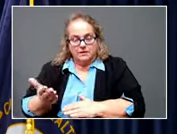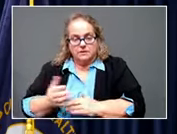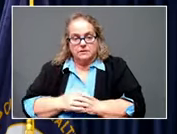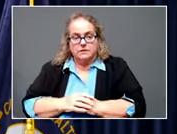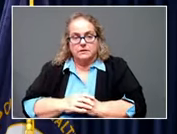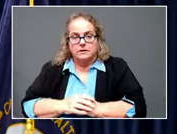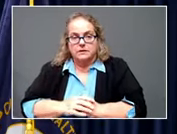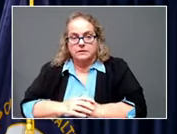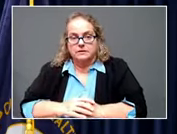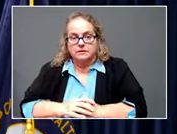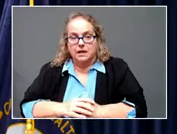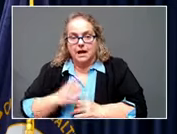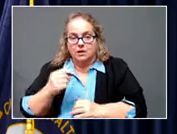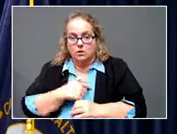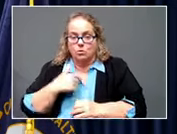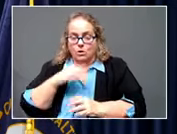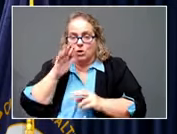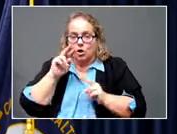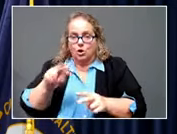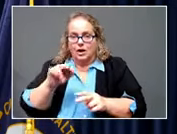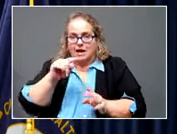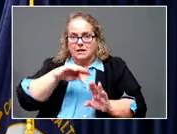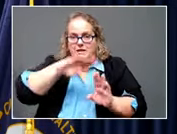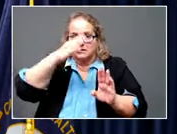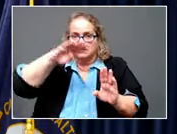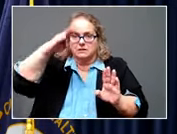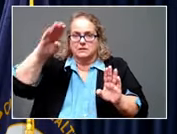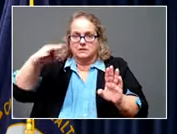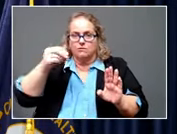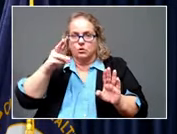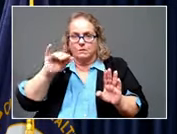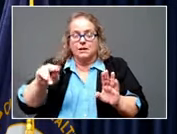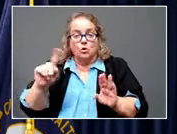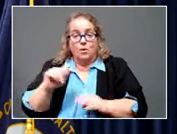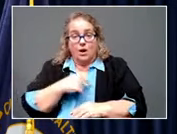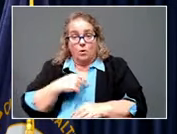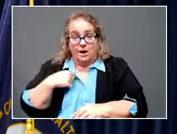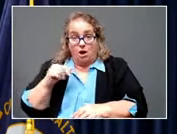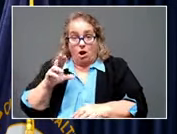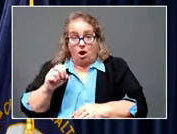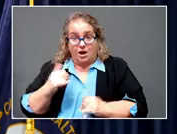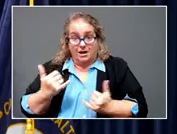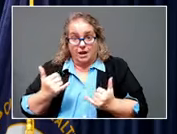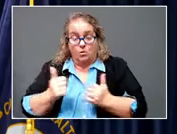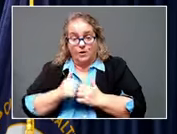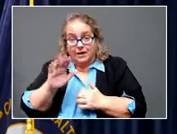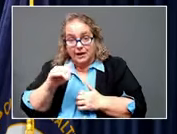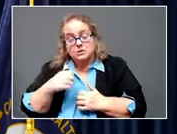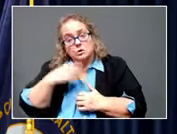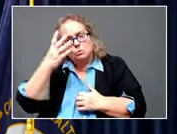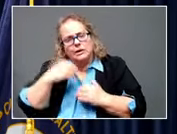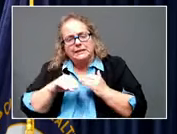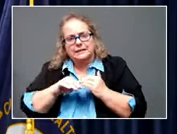And we'll look at the stair-stepper chart in a minute. So where we are in terms of cases right now is pretty stable from the last